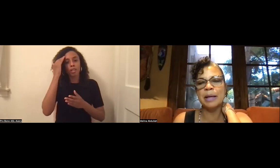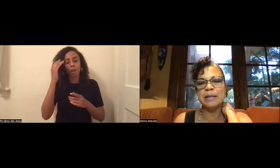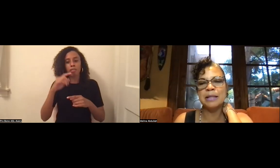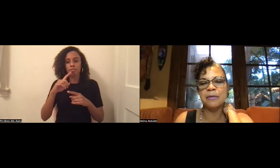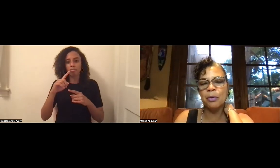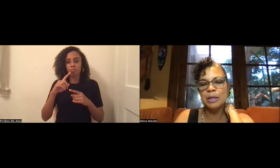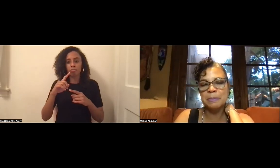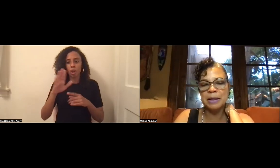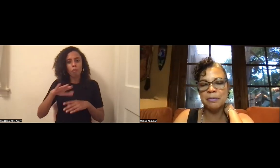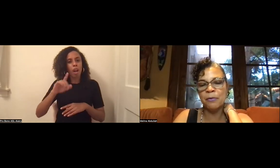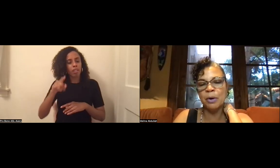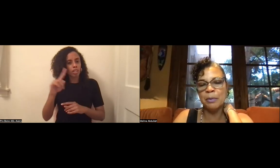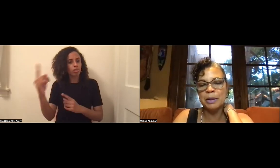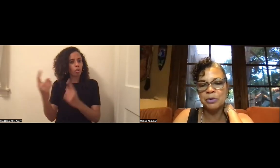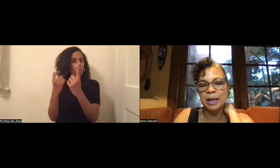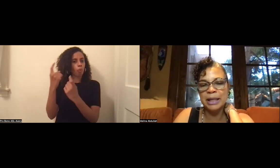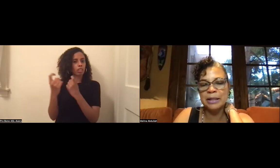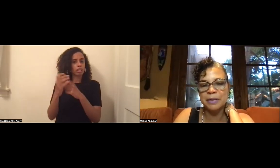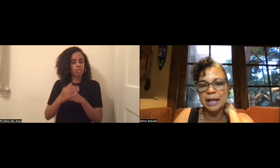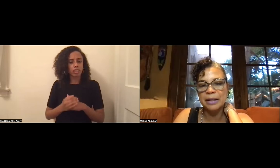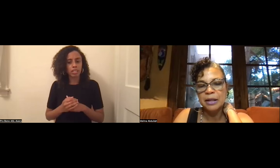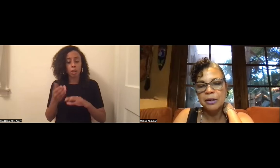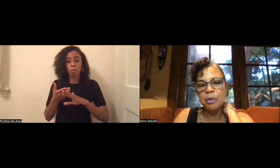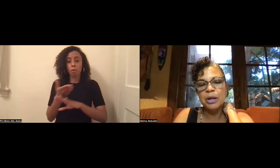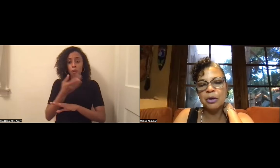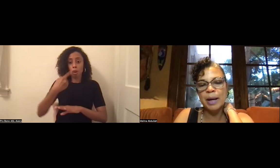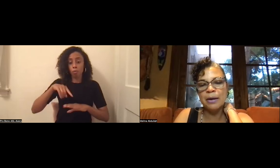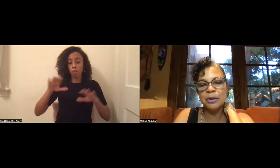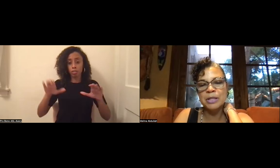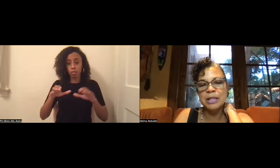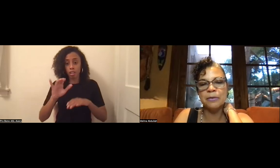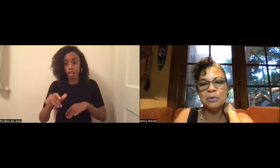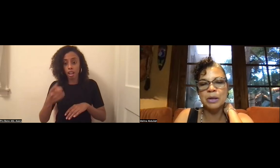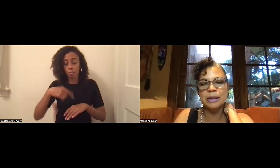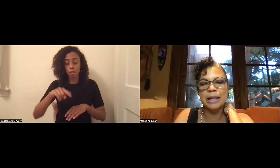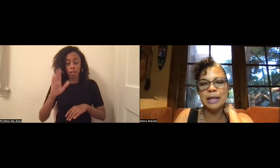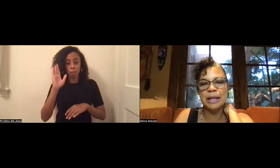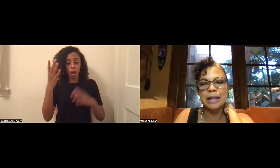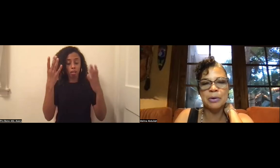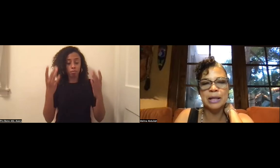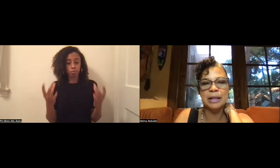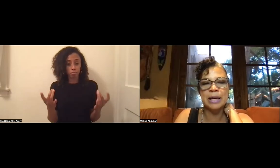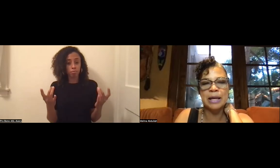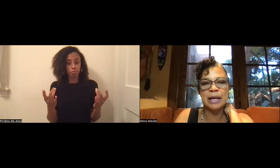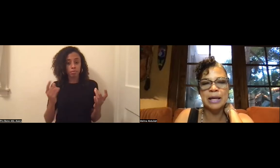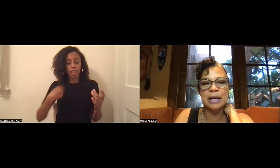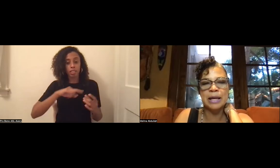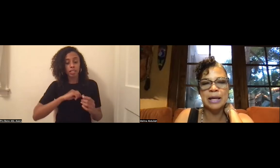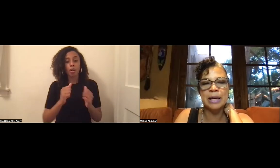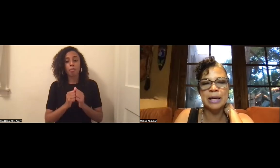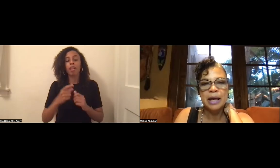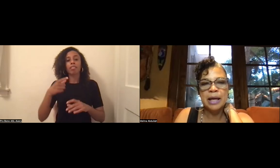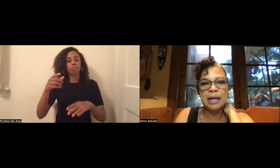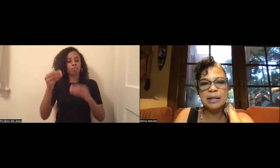that are raised. And of course, before we do any of that, we're going to ground ourselves with our land, labor, and life